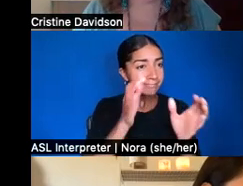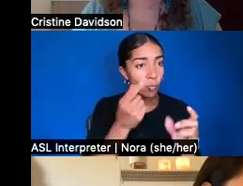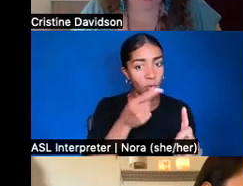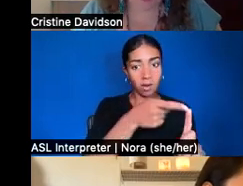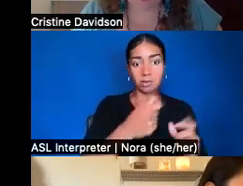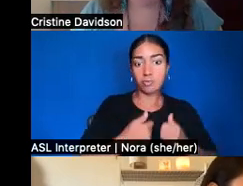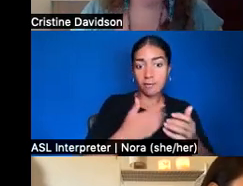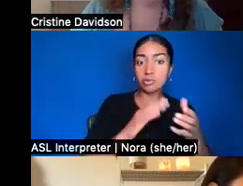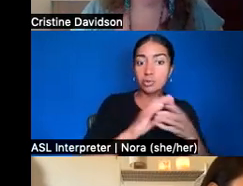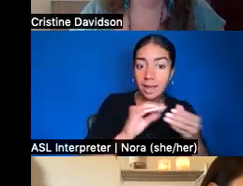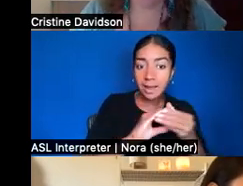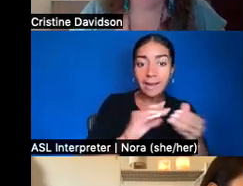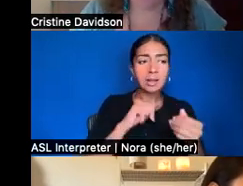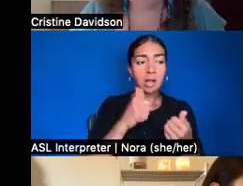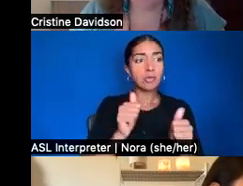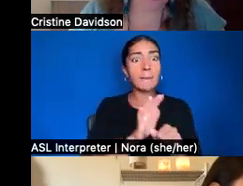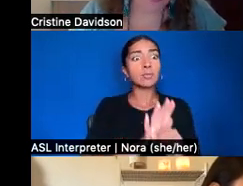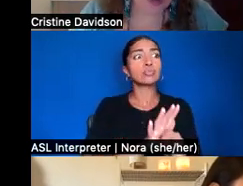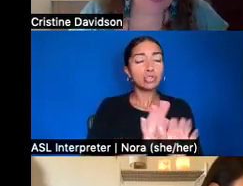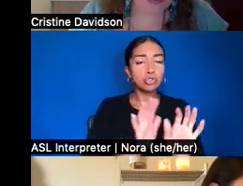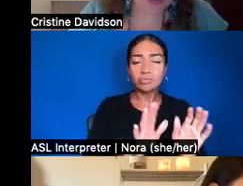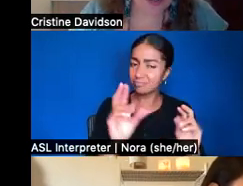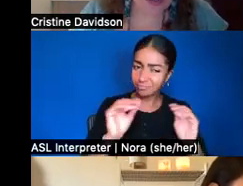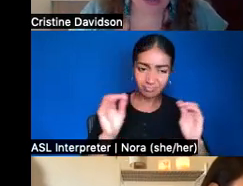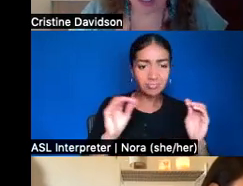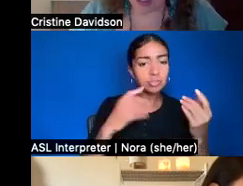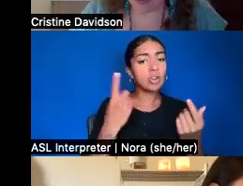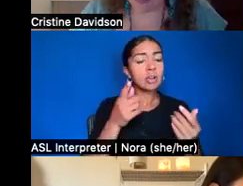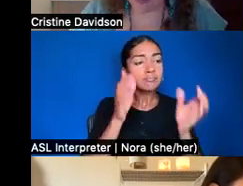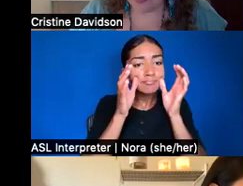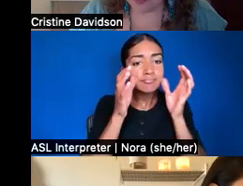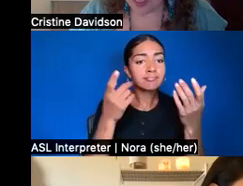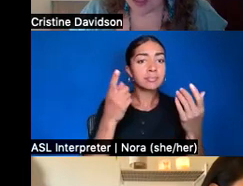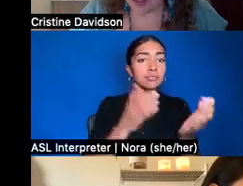transparent, clear, right? Honest, non-judgmental,